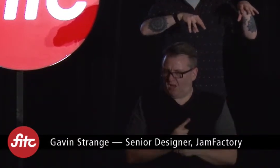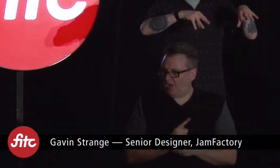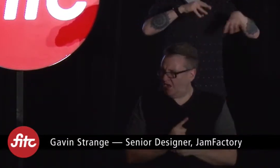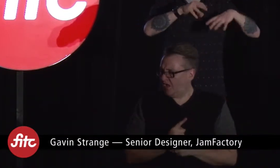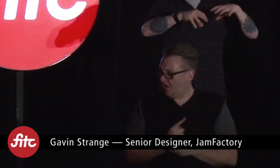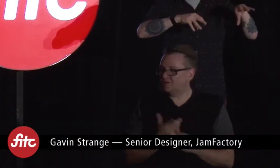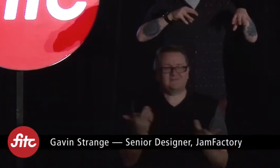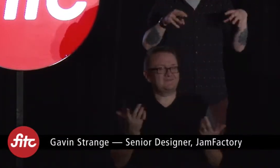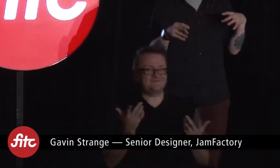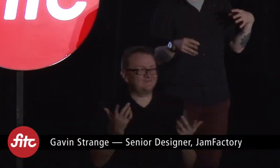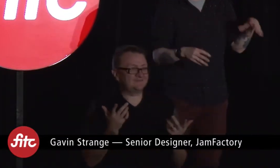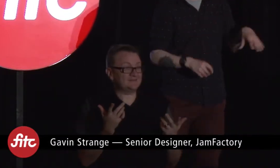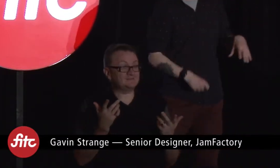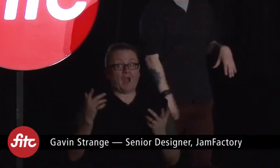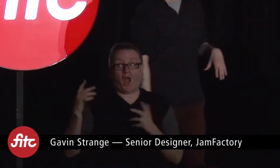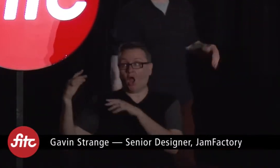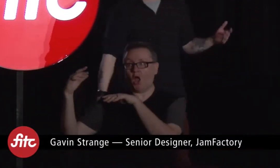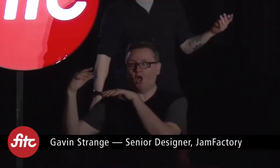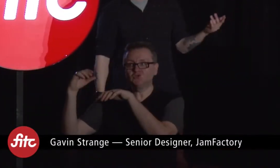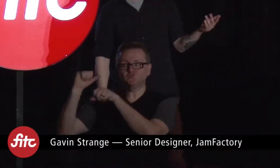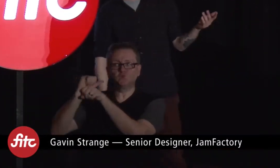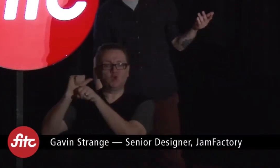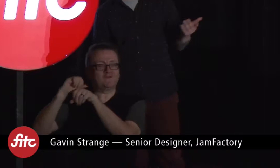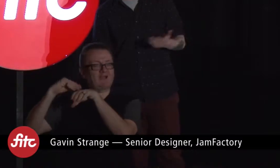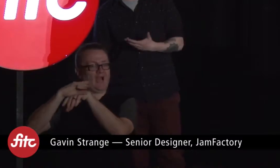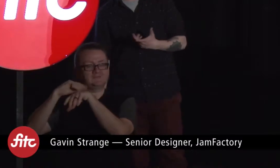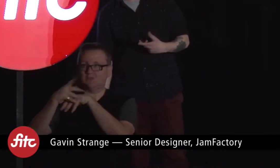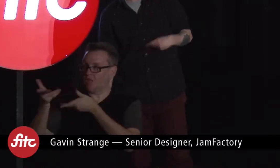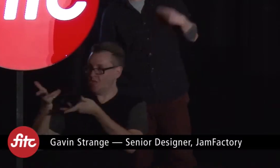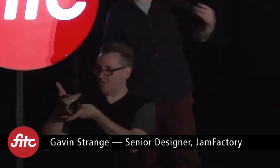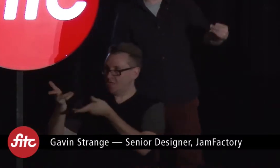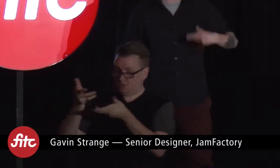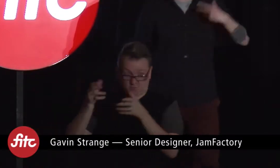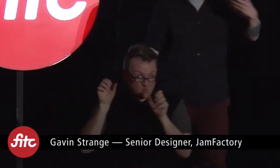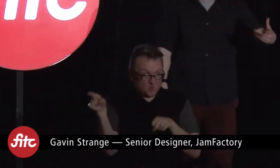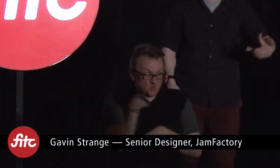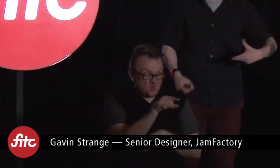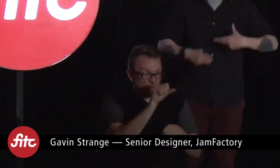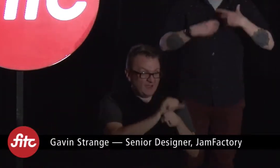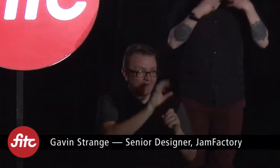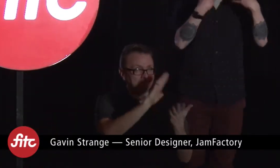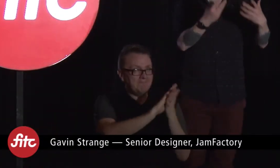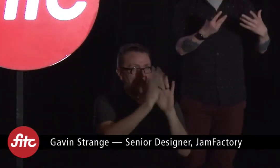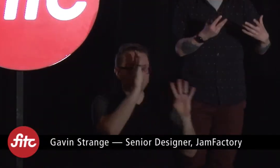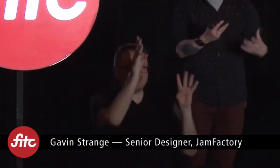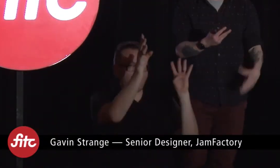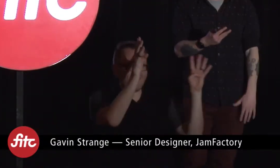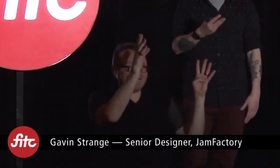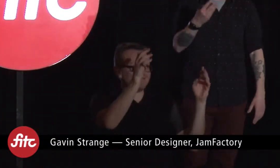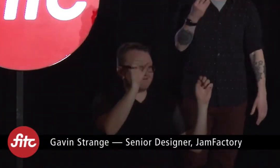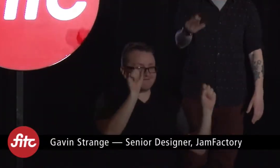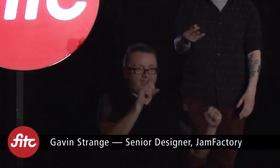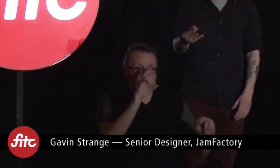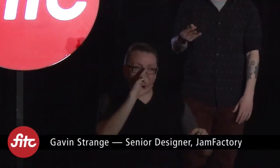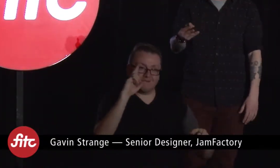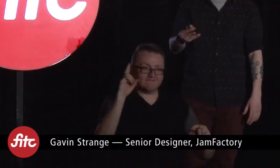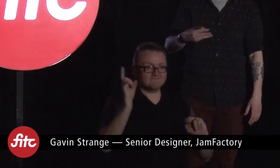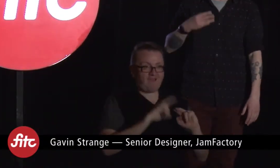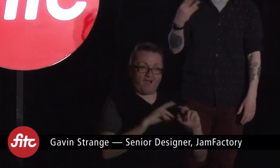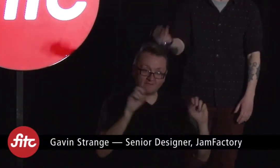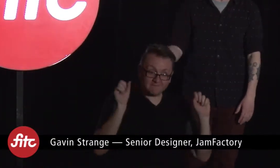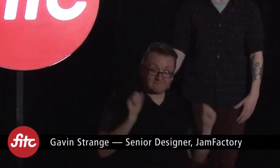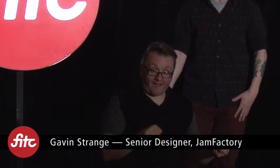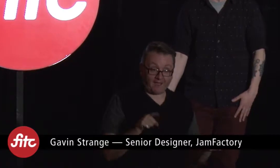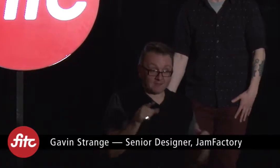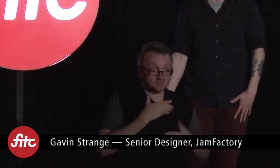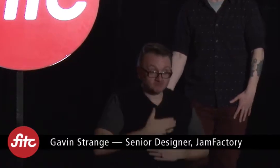ever really, especially not careers advisors along the way, said, but you do realise that you can go and work and create and do things that will make you happy